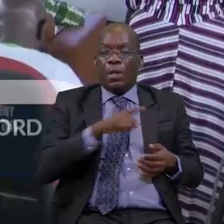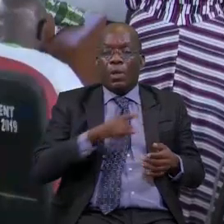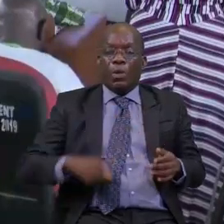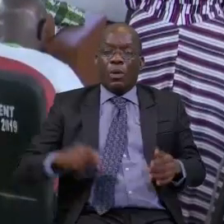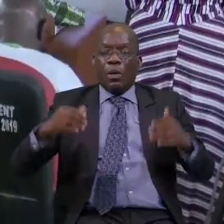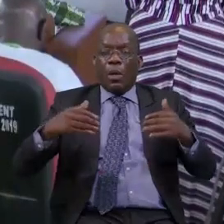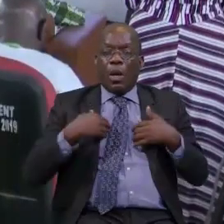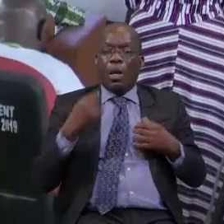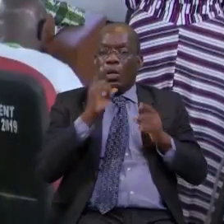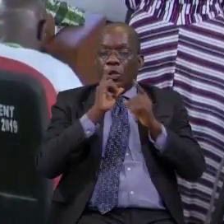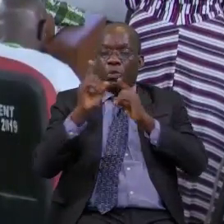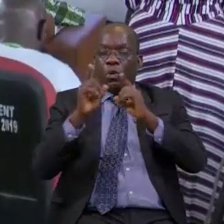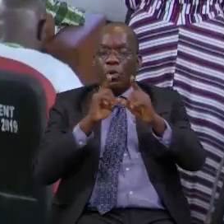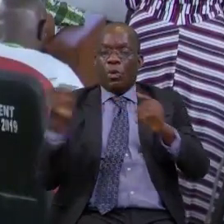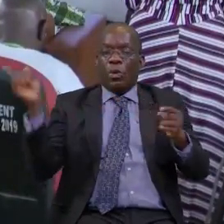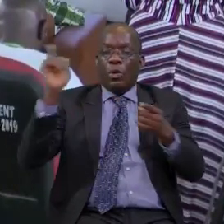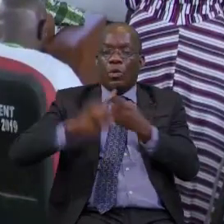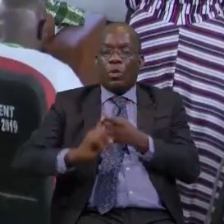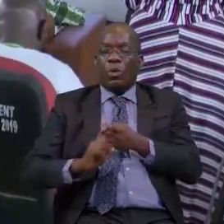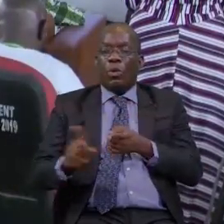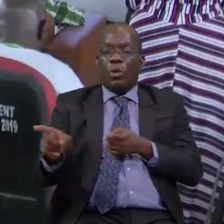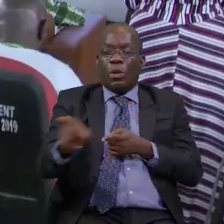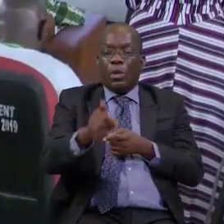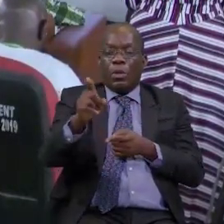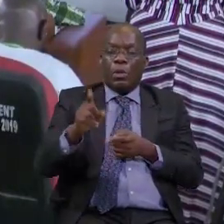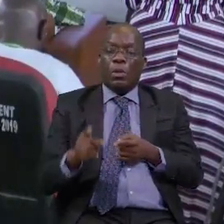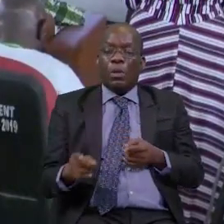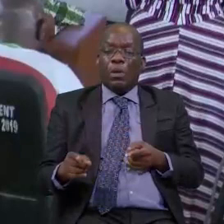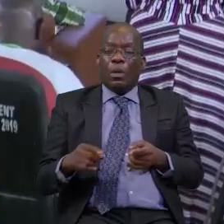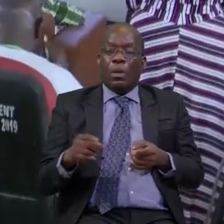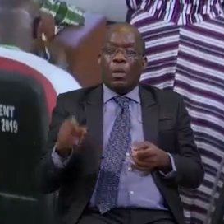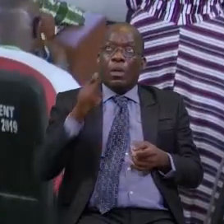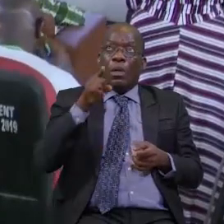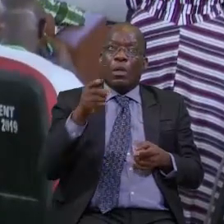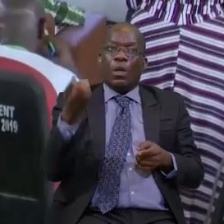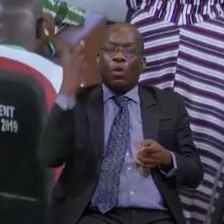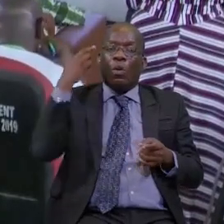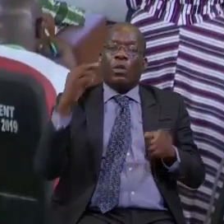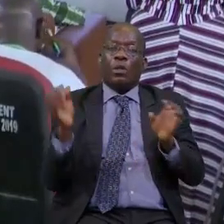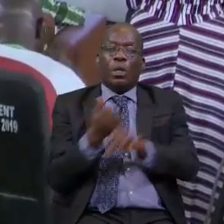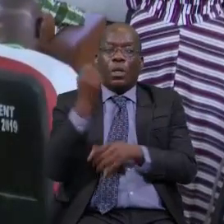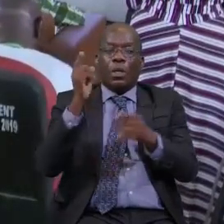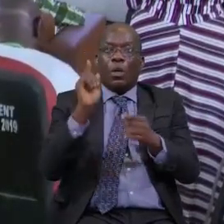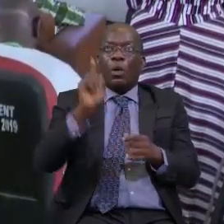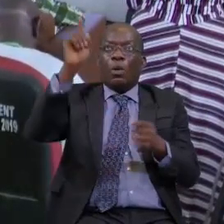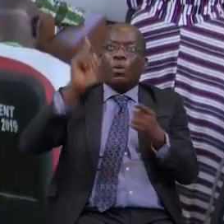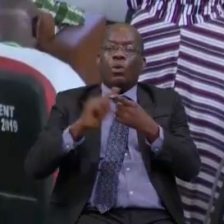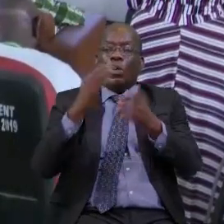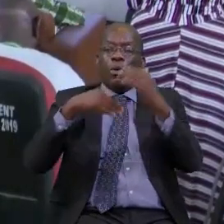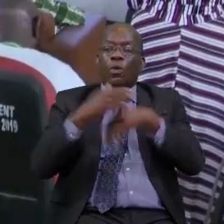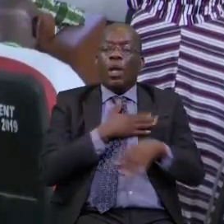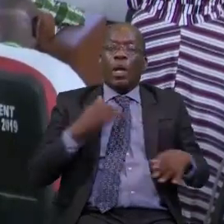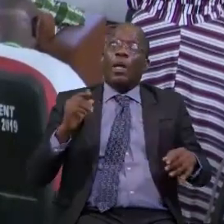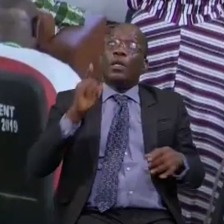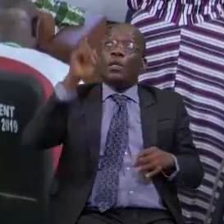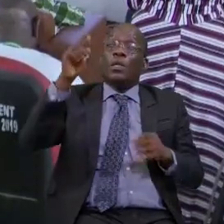spoken unto them, he was received up into heaven, and he sat on the